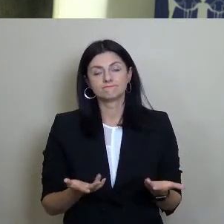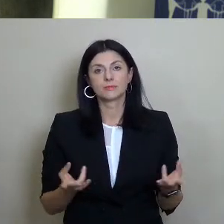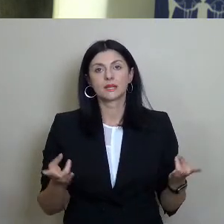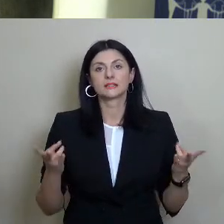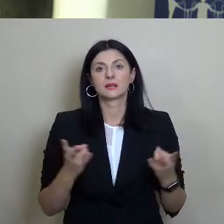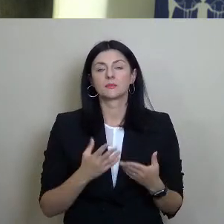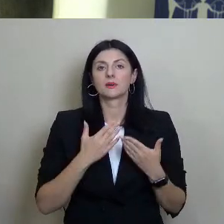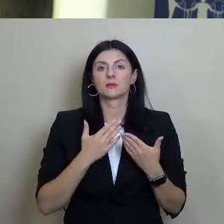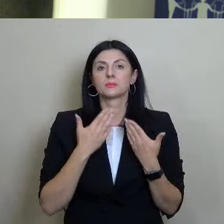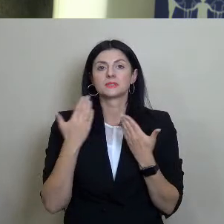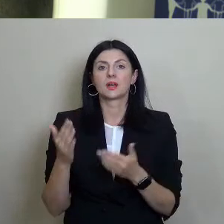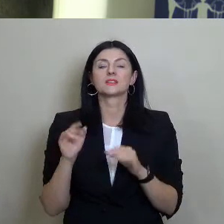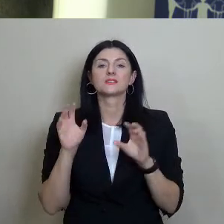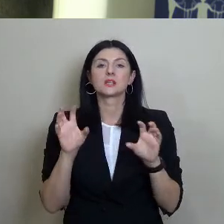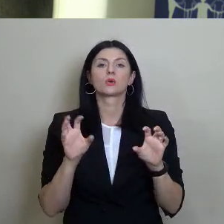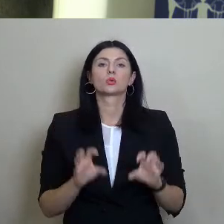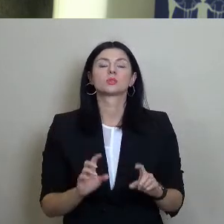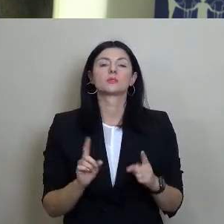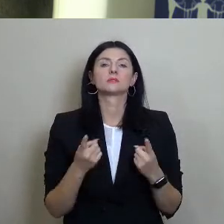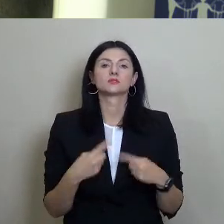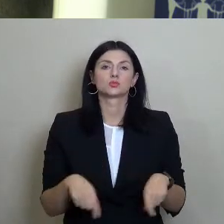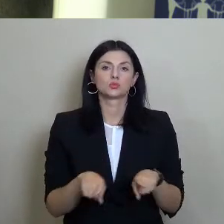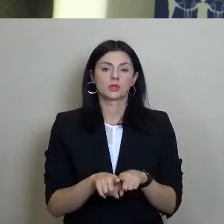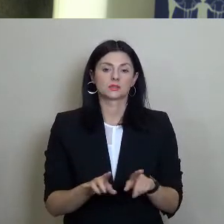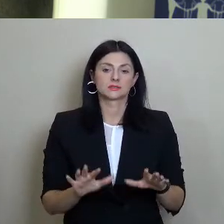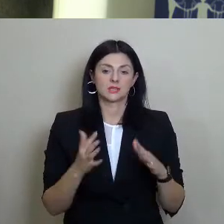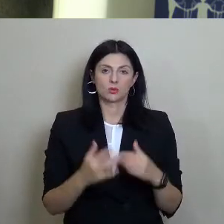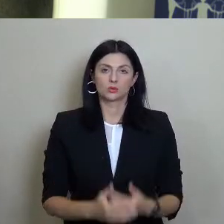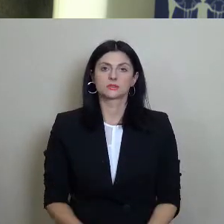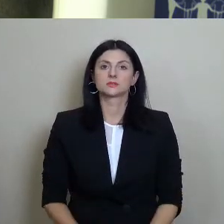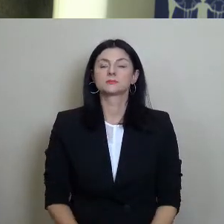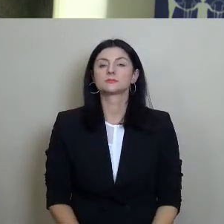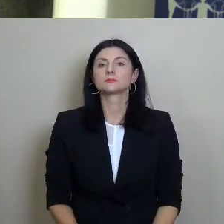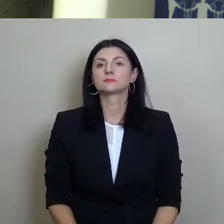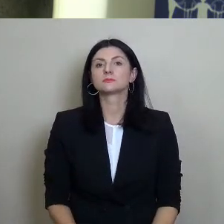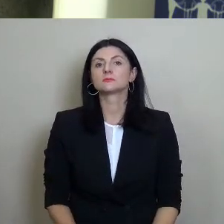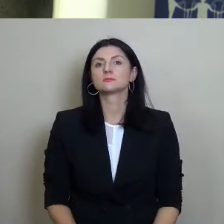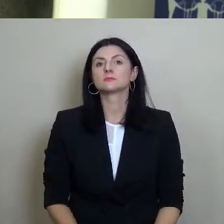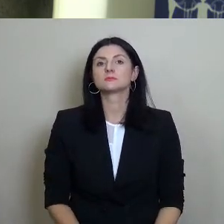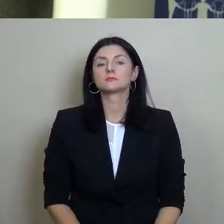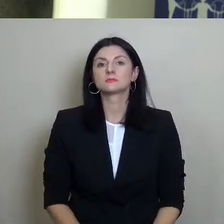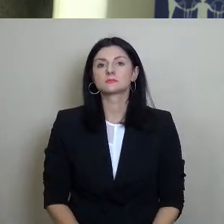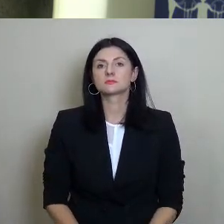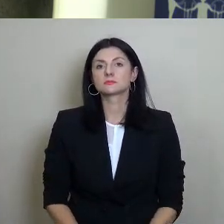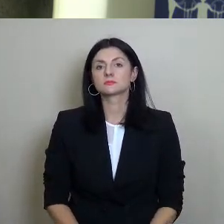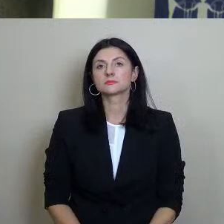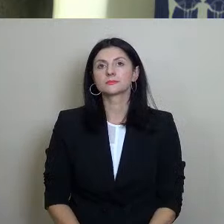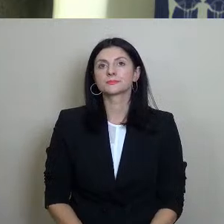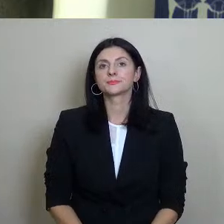I don't know. We have to ask the legislator why it happens so.